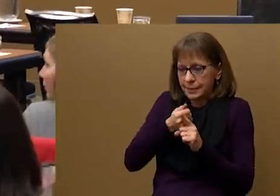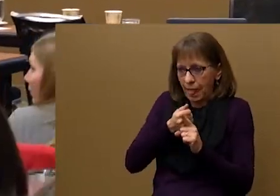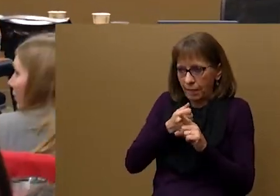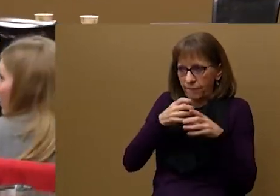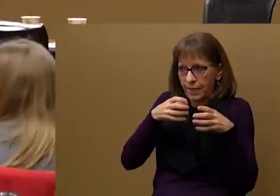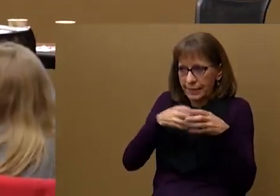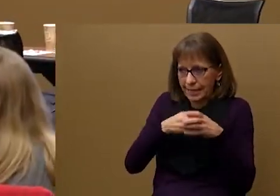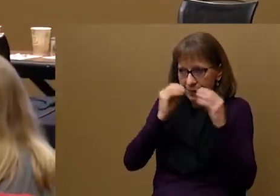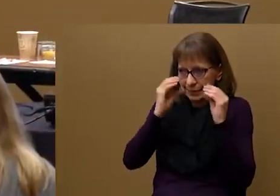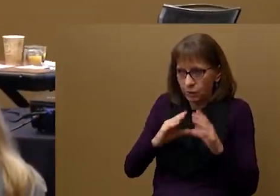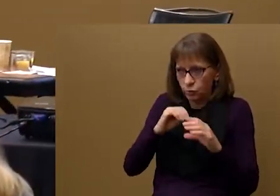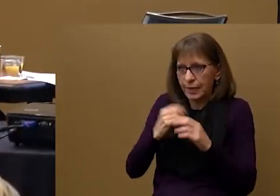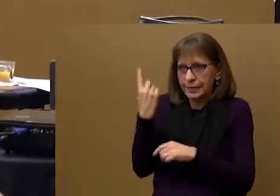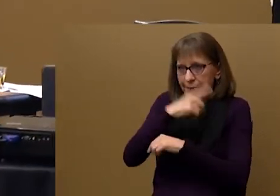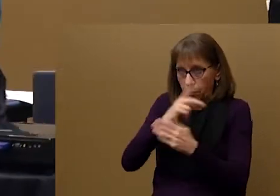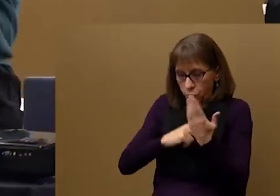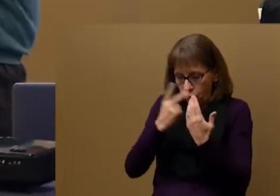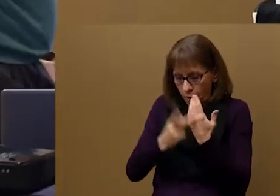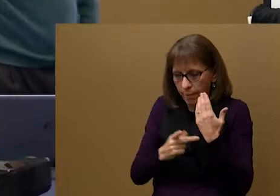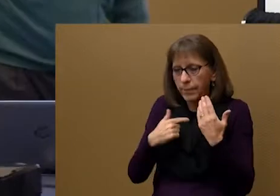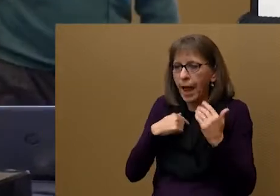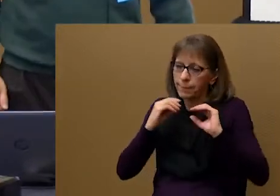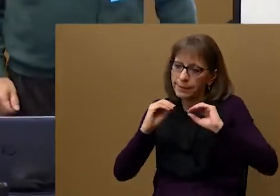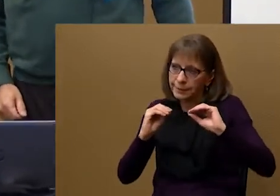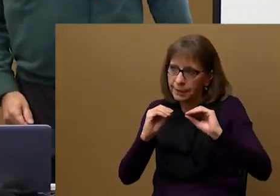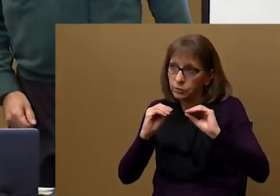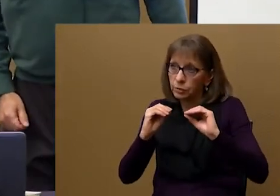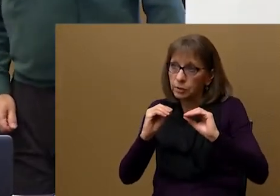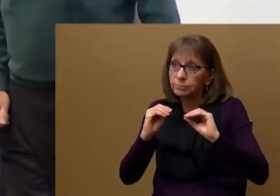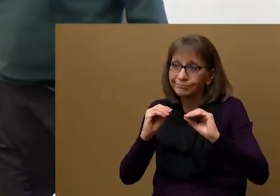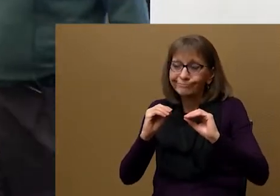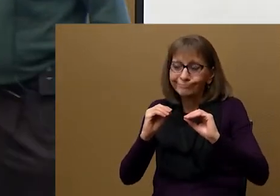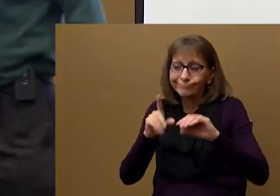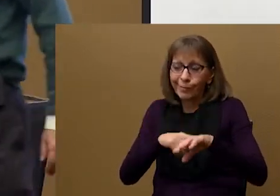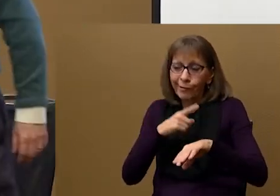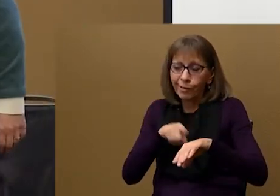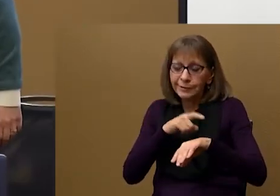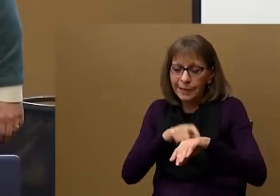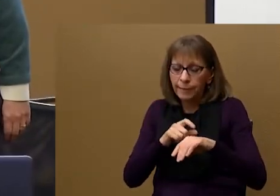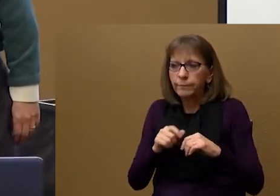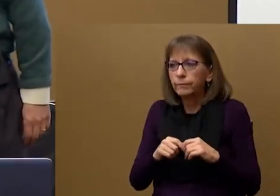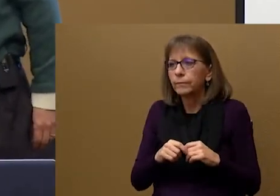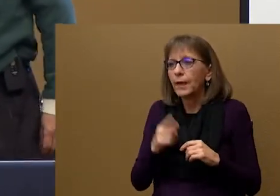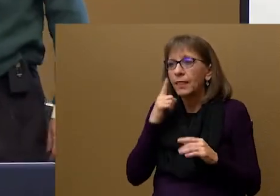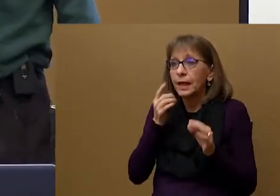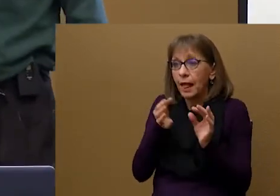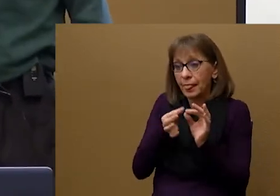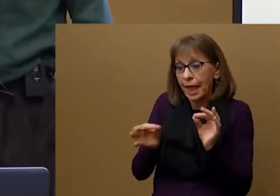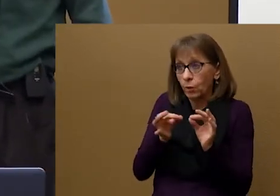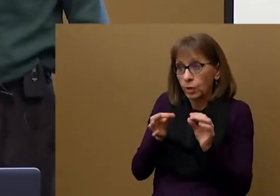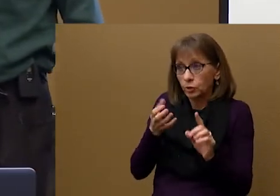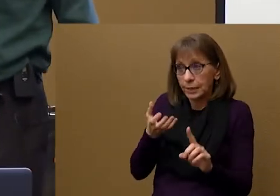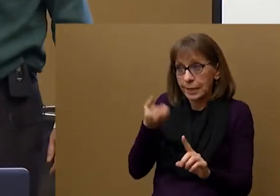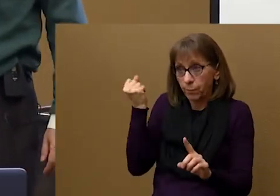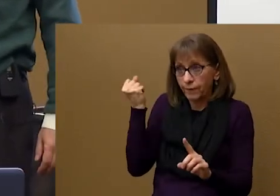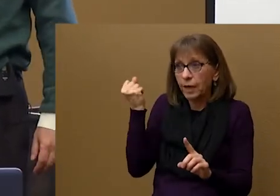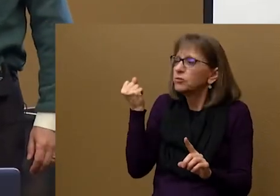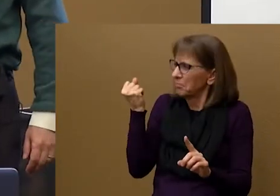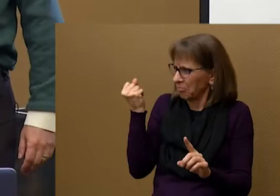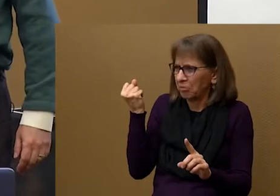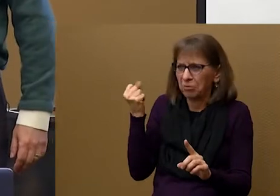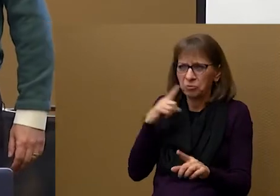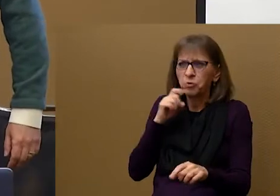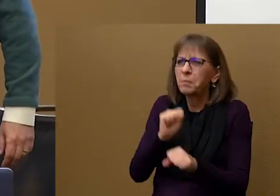I'm a self-contained teacher of deaf and hard of hearing kids in a day program, and I've been teaching a long, long time. And I think the